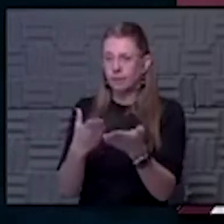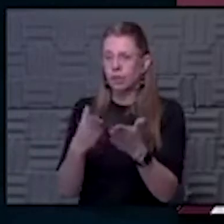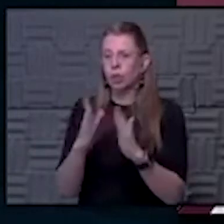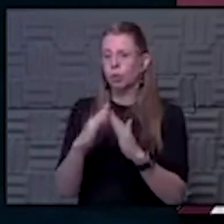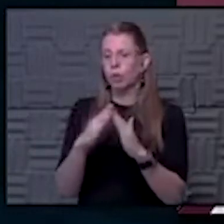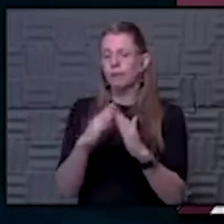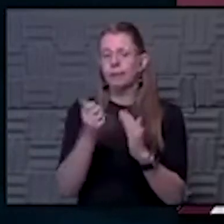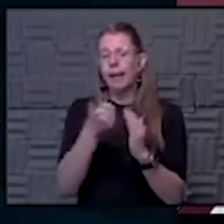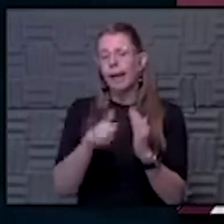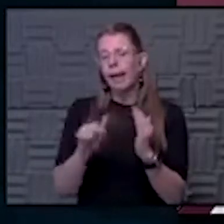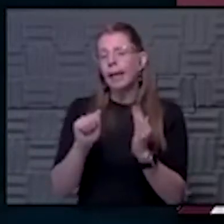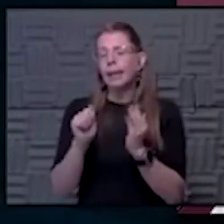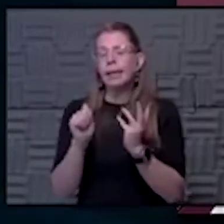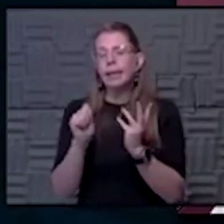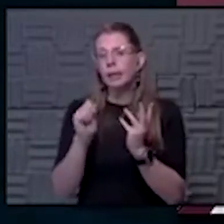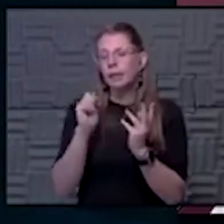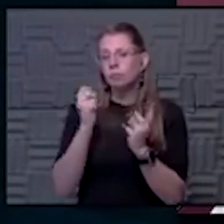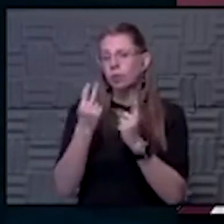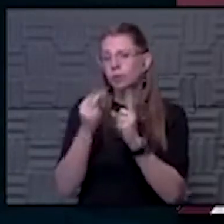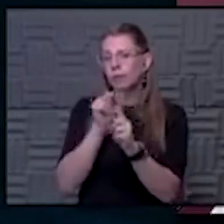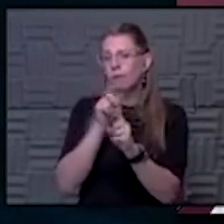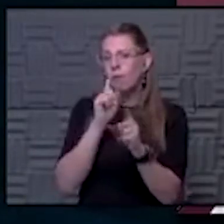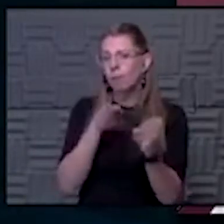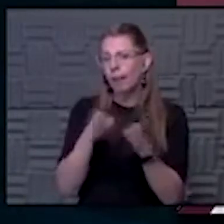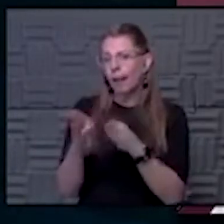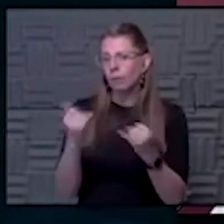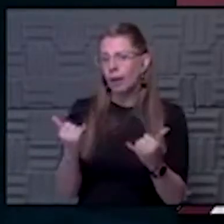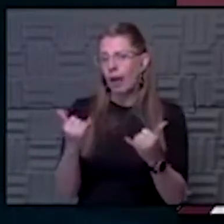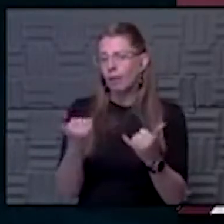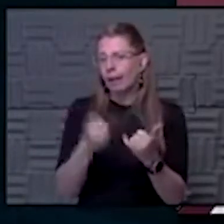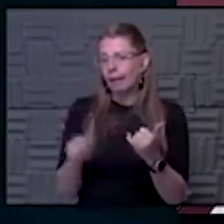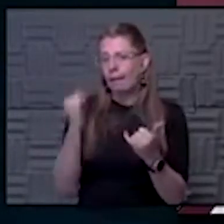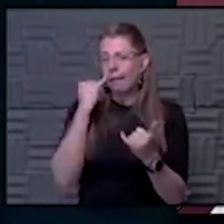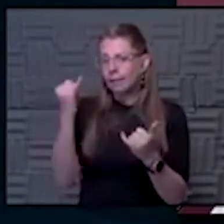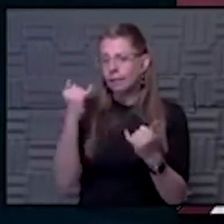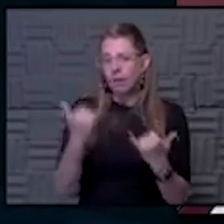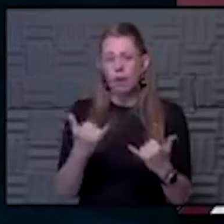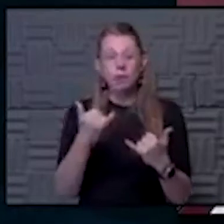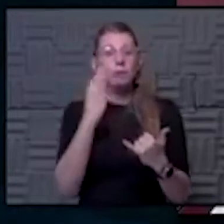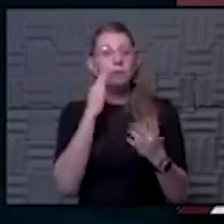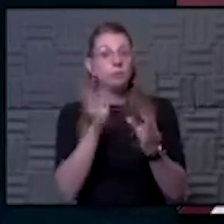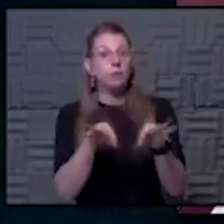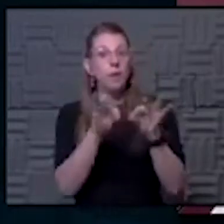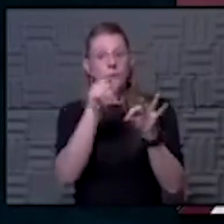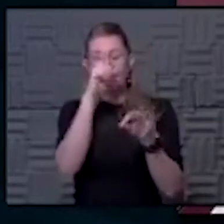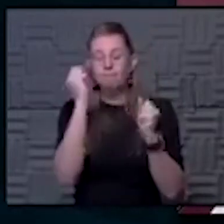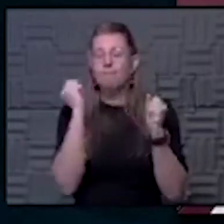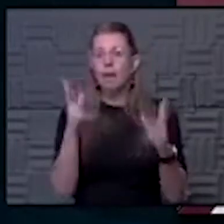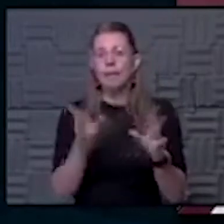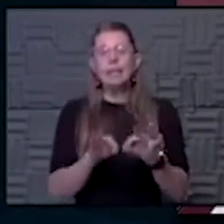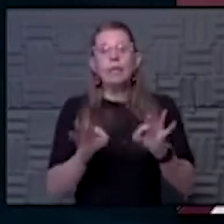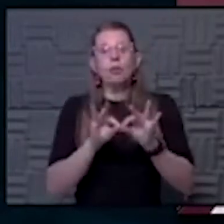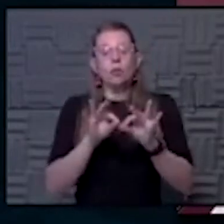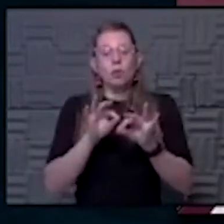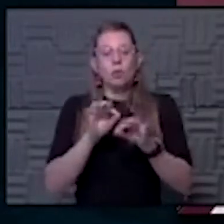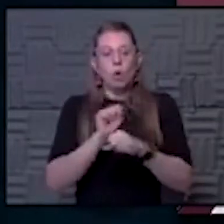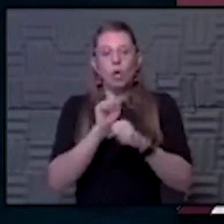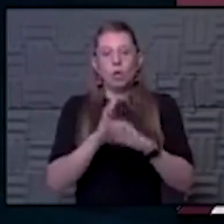into what the planning is like right now. You bet. And Dr. Norman, we know that's important because so many essential workers are in that community.